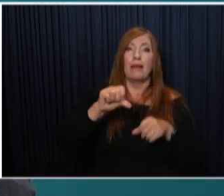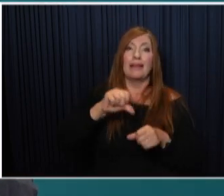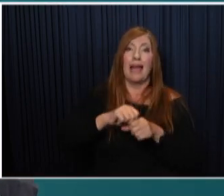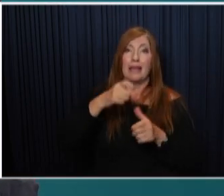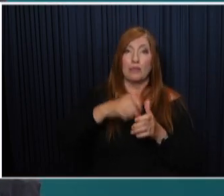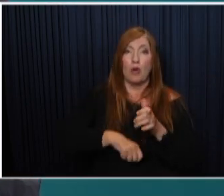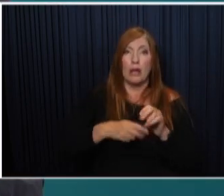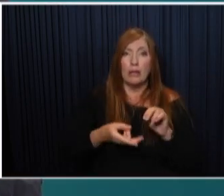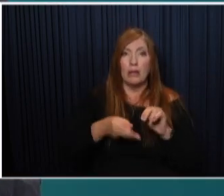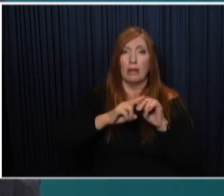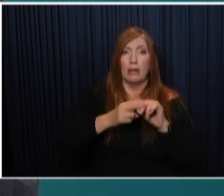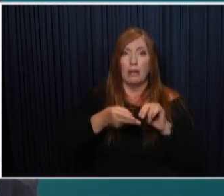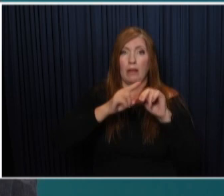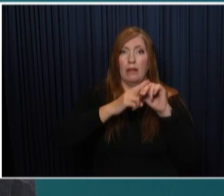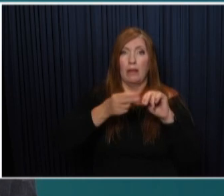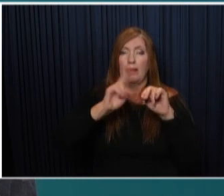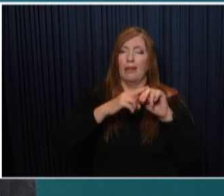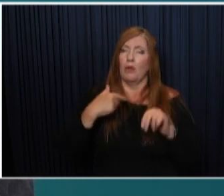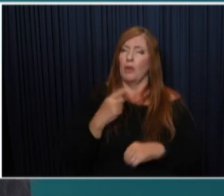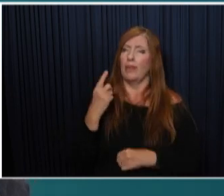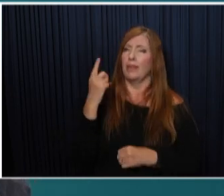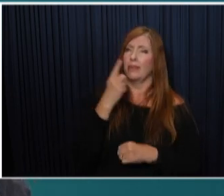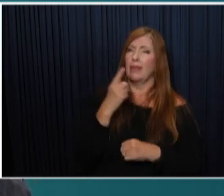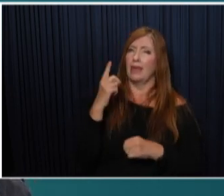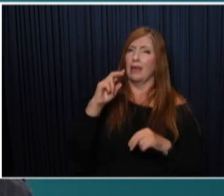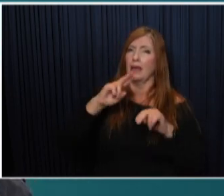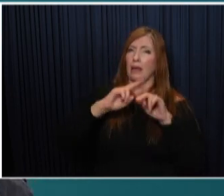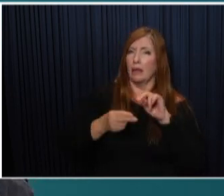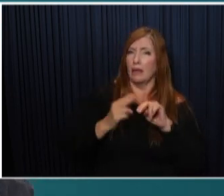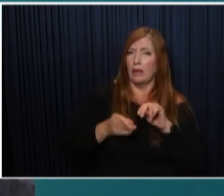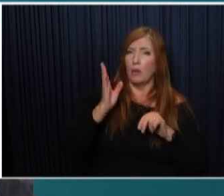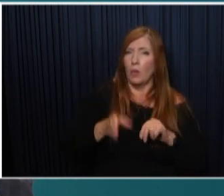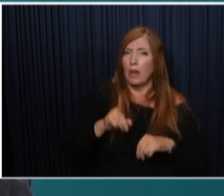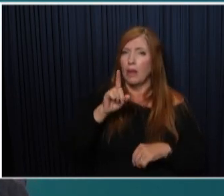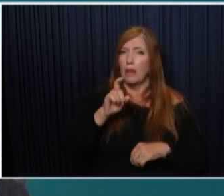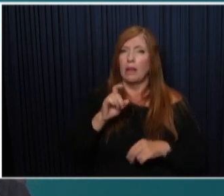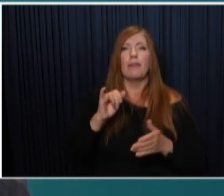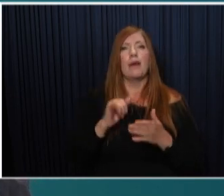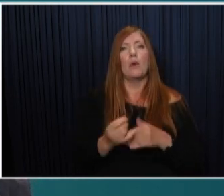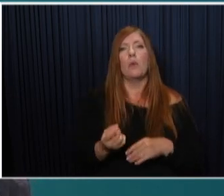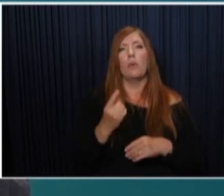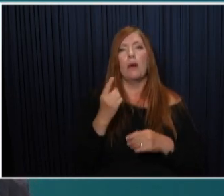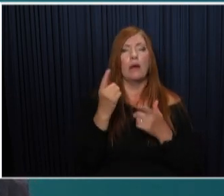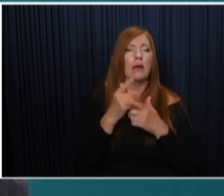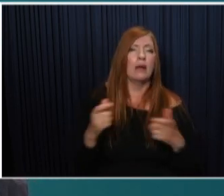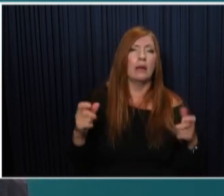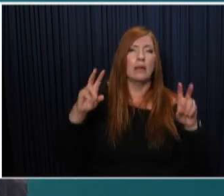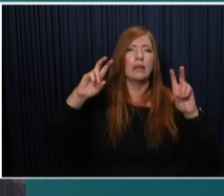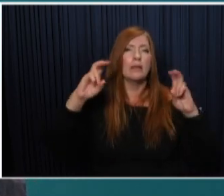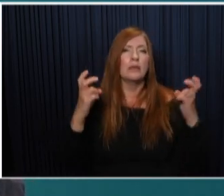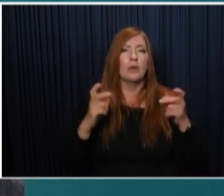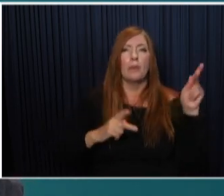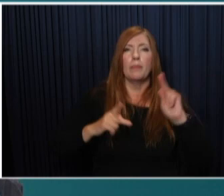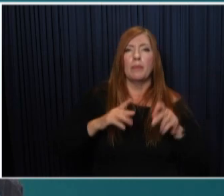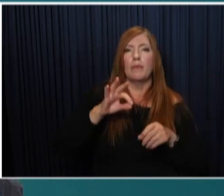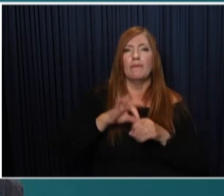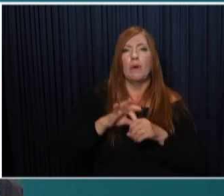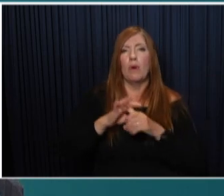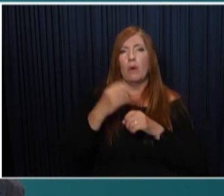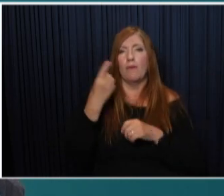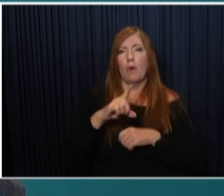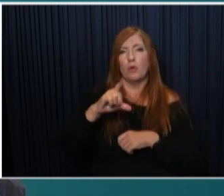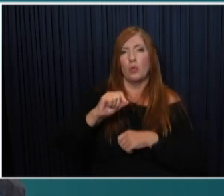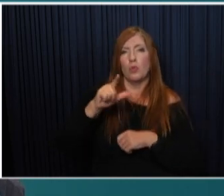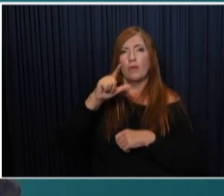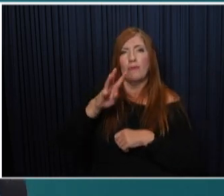gone up. Do we think that that's going to come down anytime soon? That was one of the big issues that folks voted on in